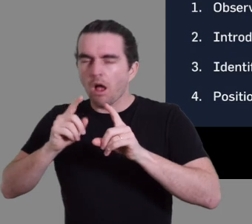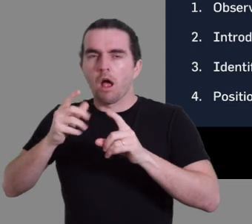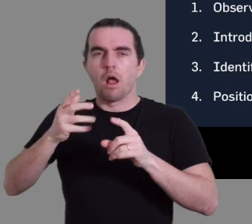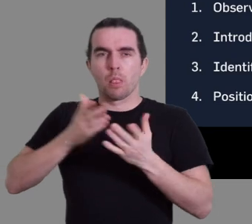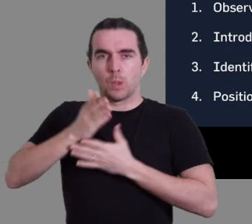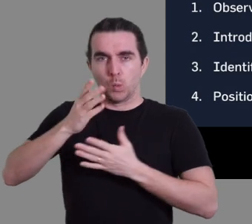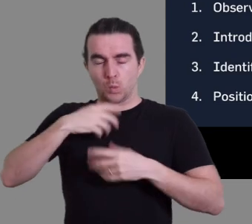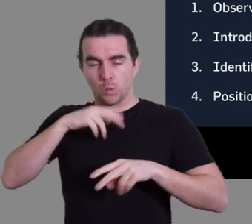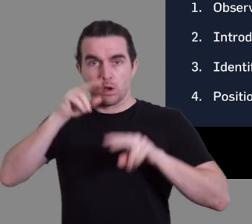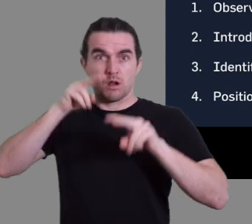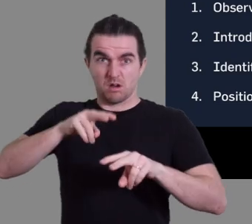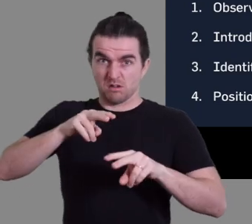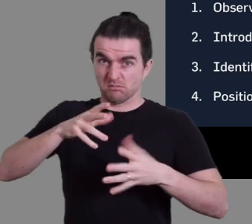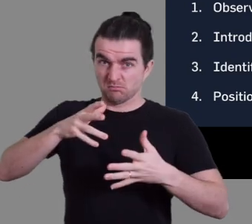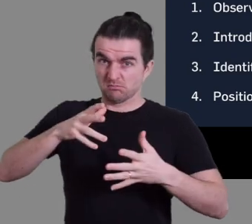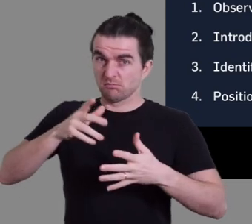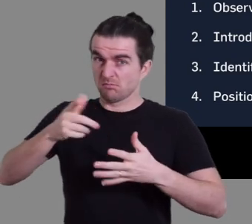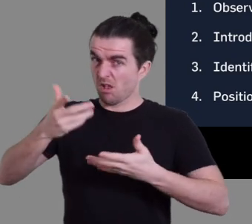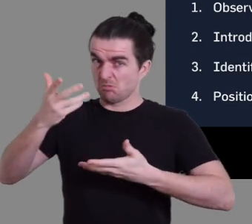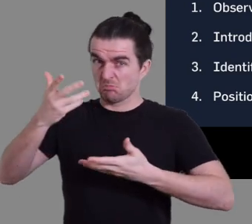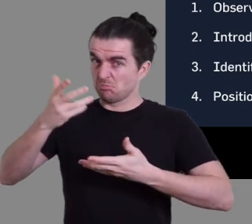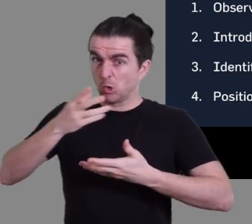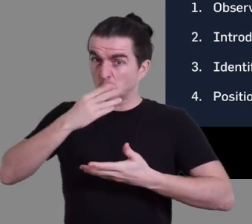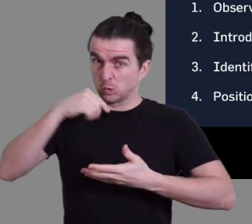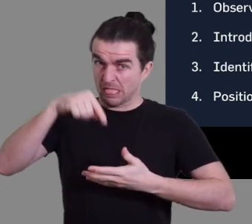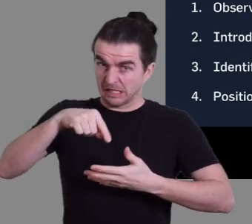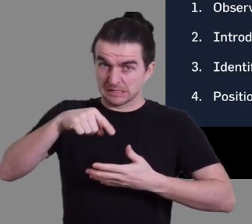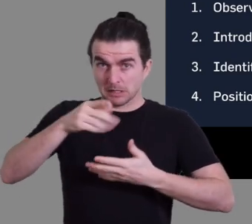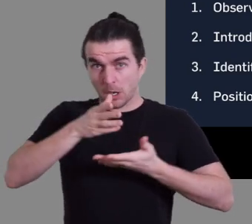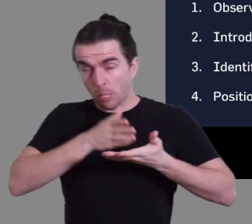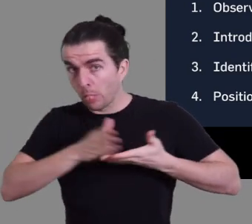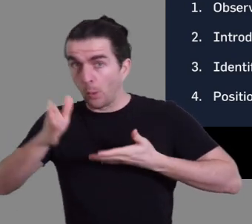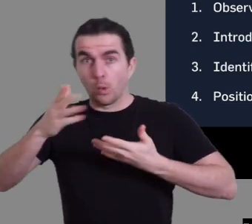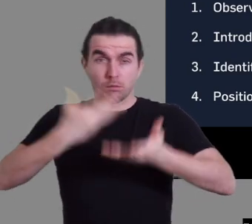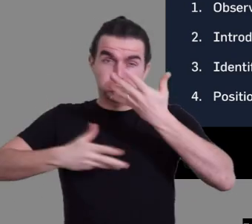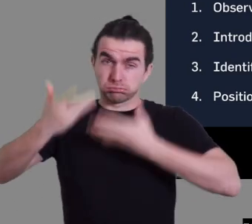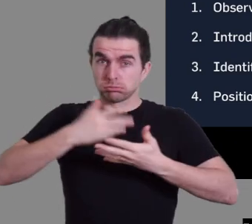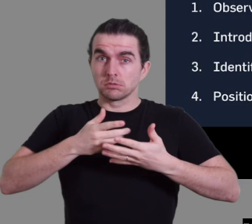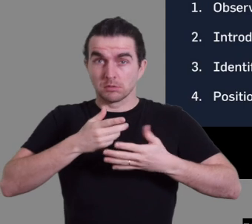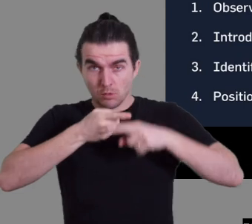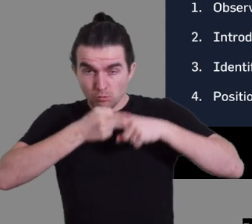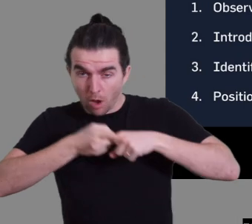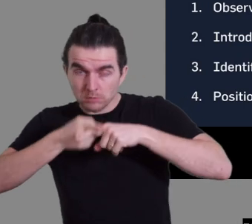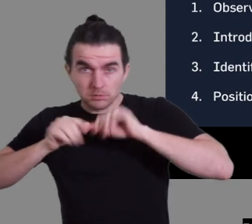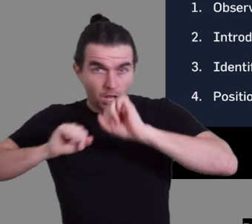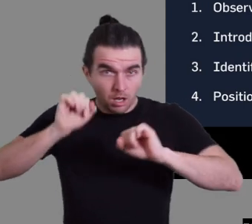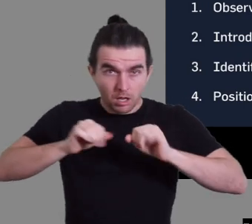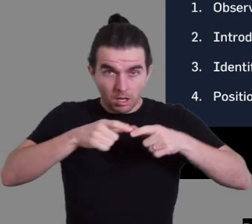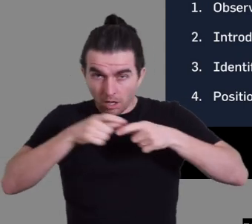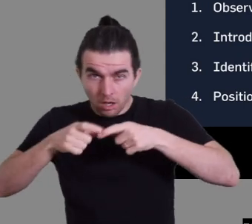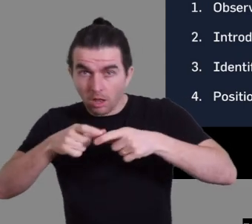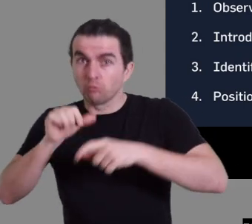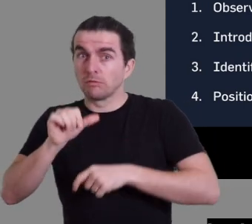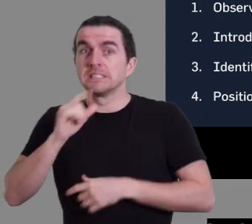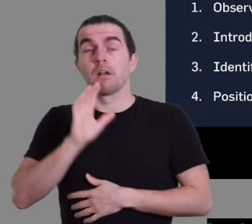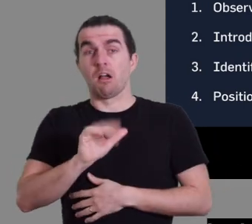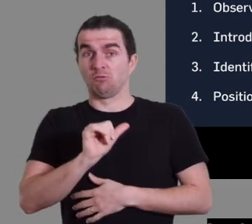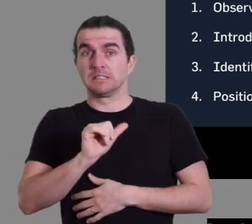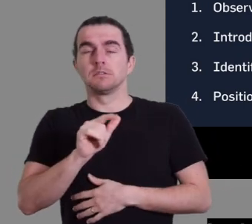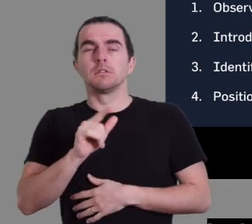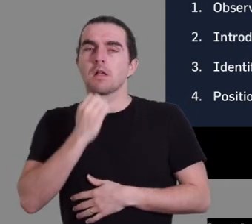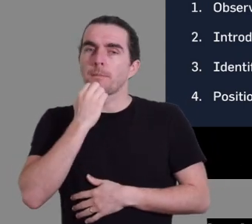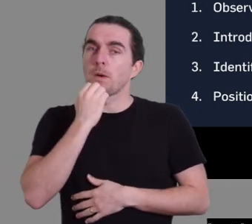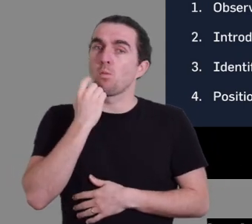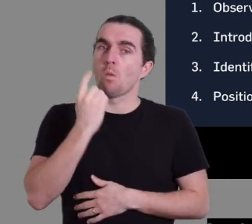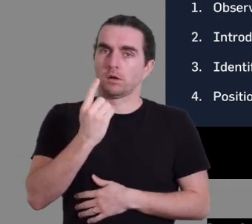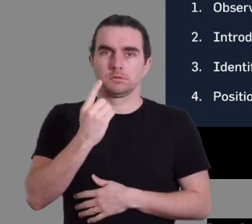basically an observational tool that we use throughout the course? Yeah, I think so. It can be very useful in the